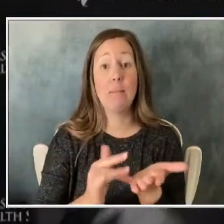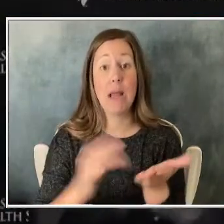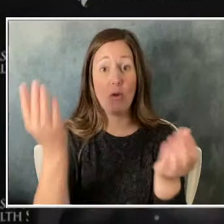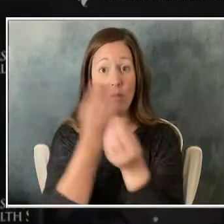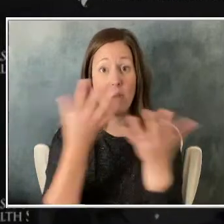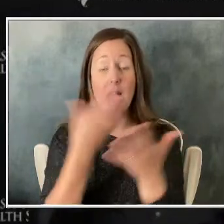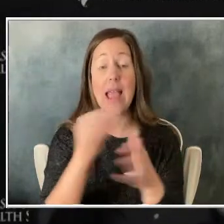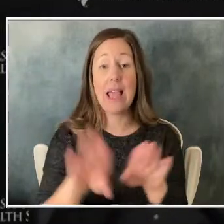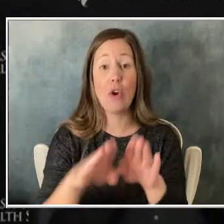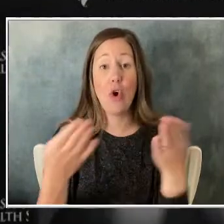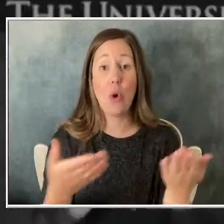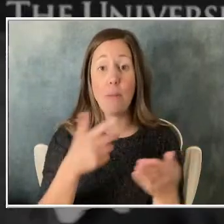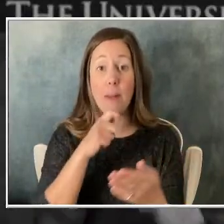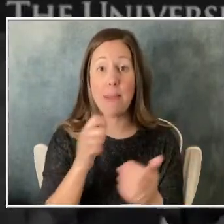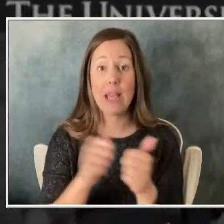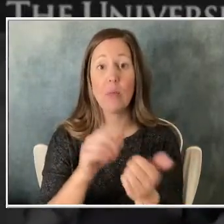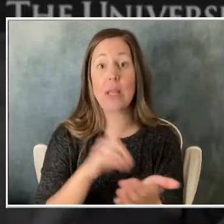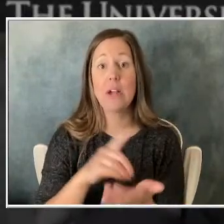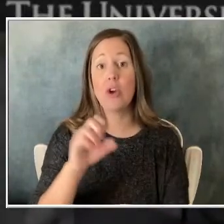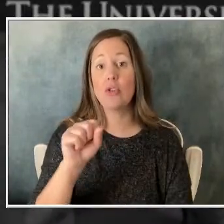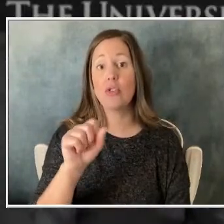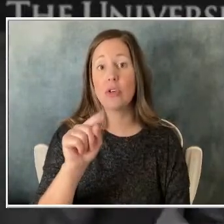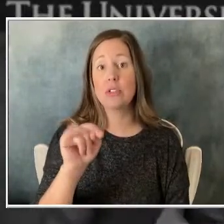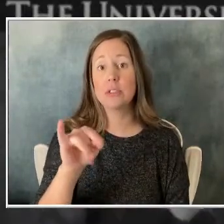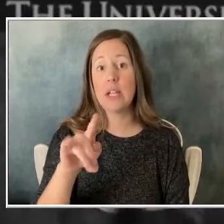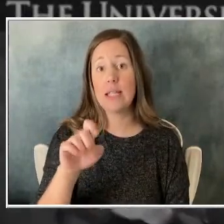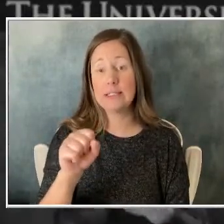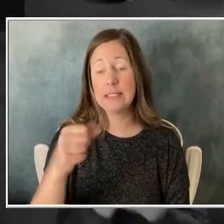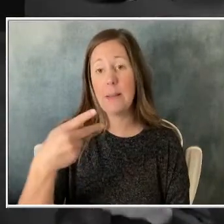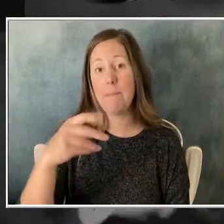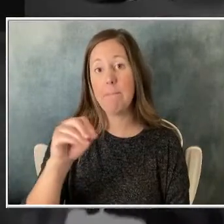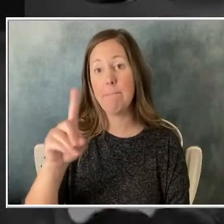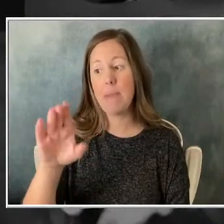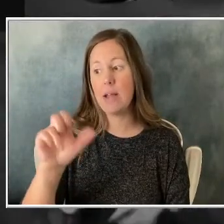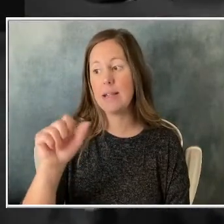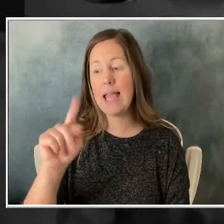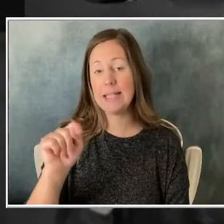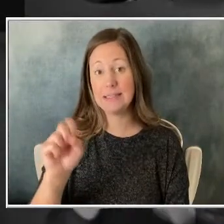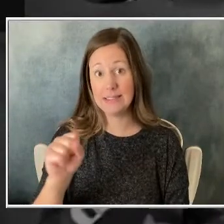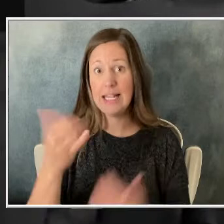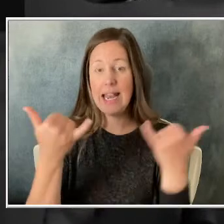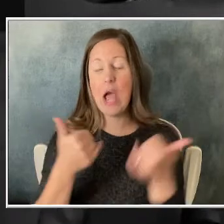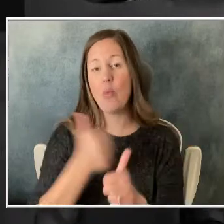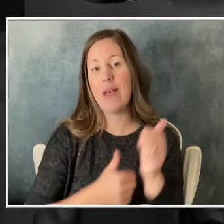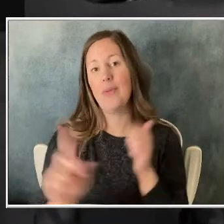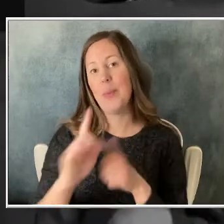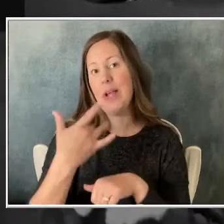Mics with Dr. Stites podcast. Now, everywhere podcasts are available.